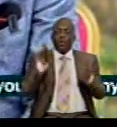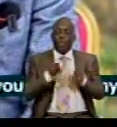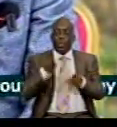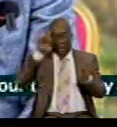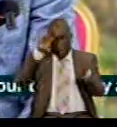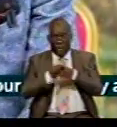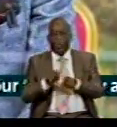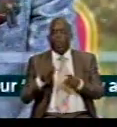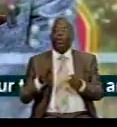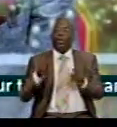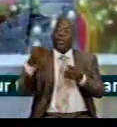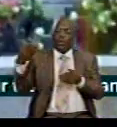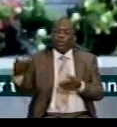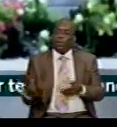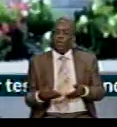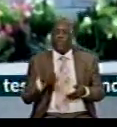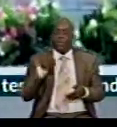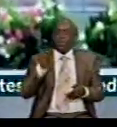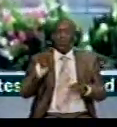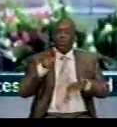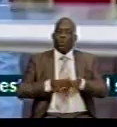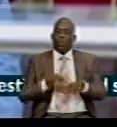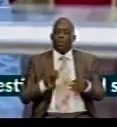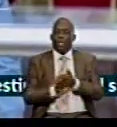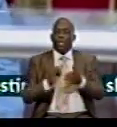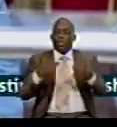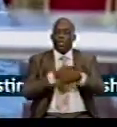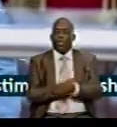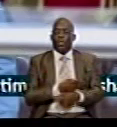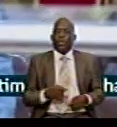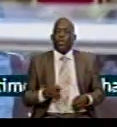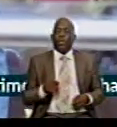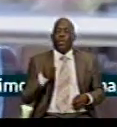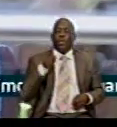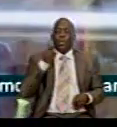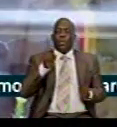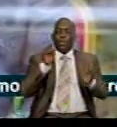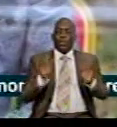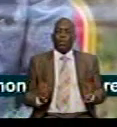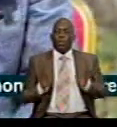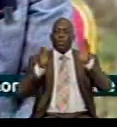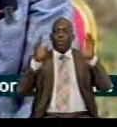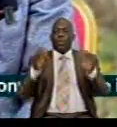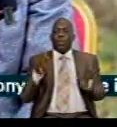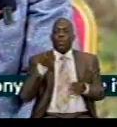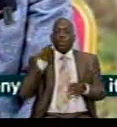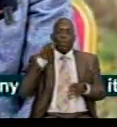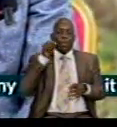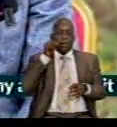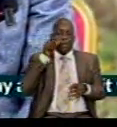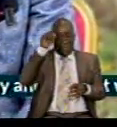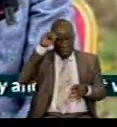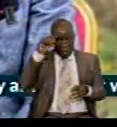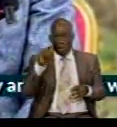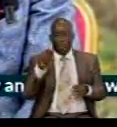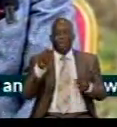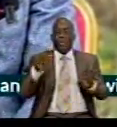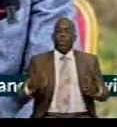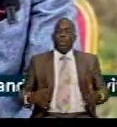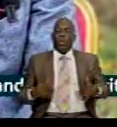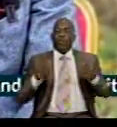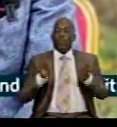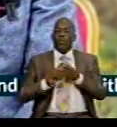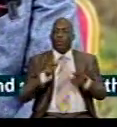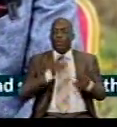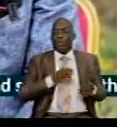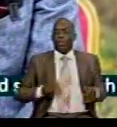gave my life to Christ. So when I gave my life to Christ, the brother prayed with me. And since then, by the grace of God, the Lord has saved me. And